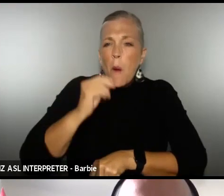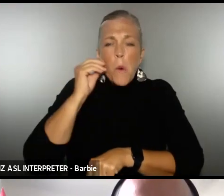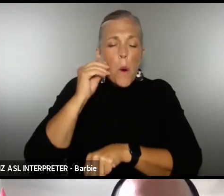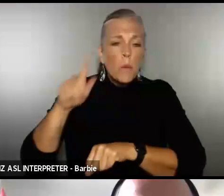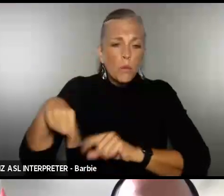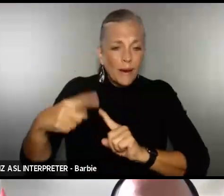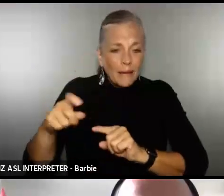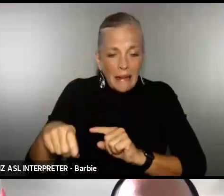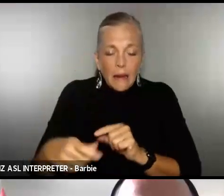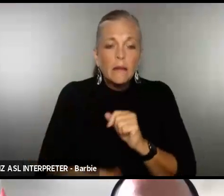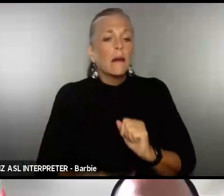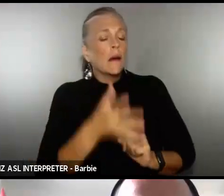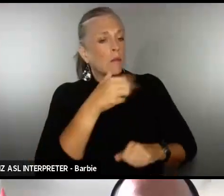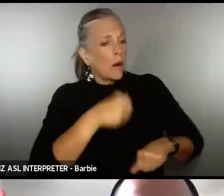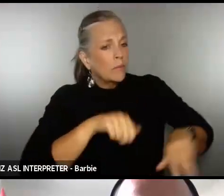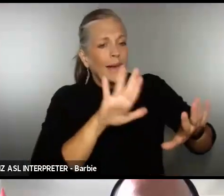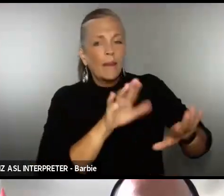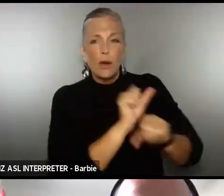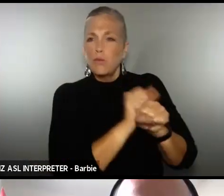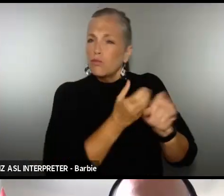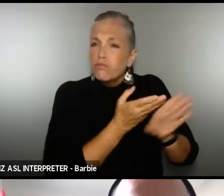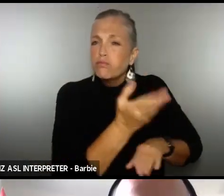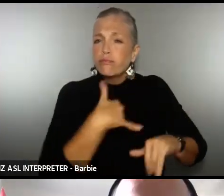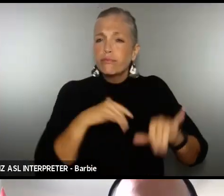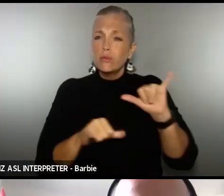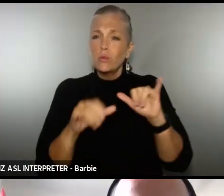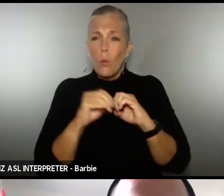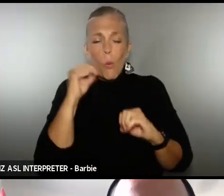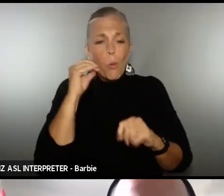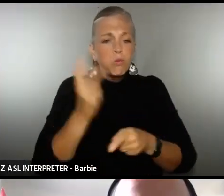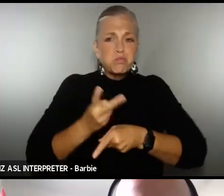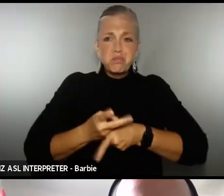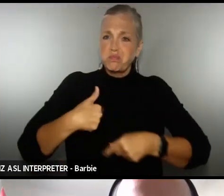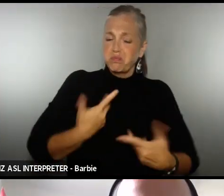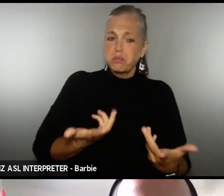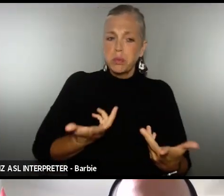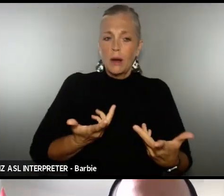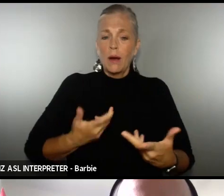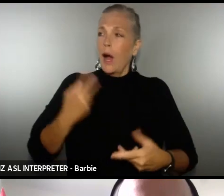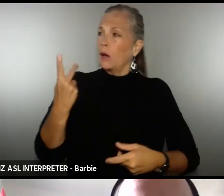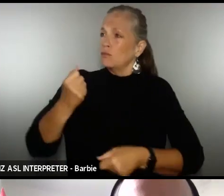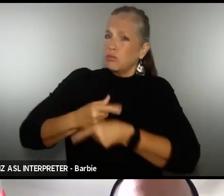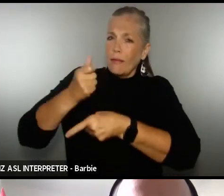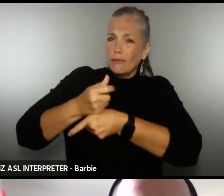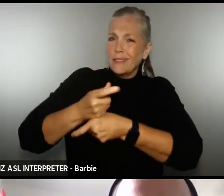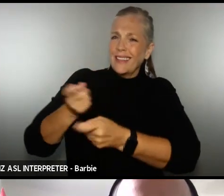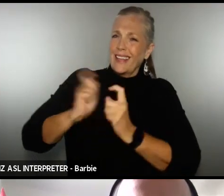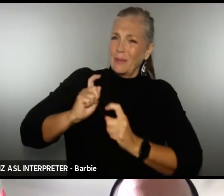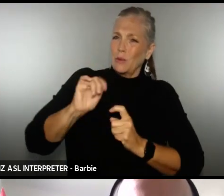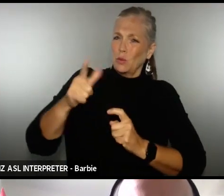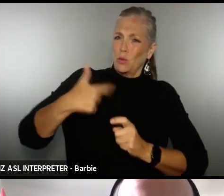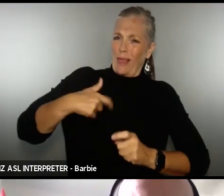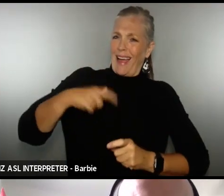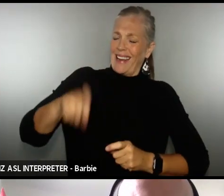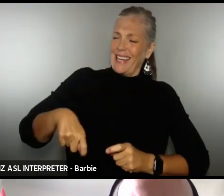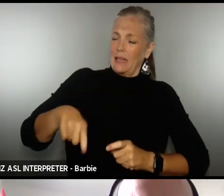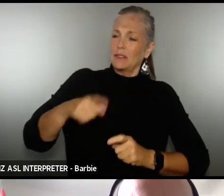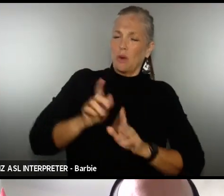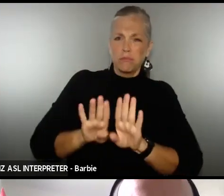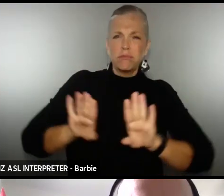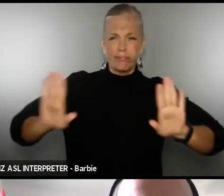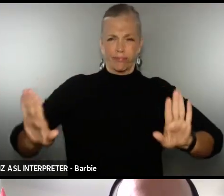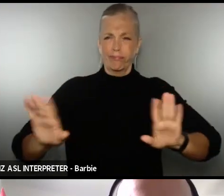mom that gave up a career to stay home with me, and two siblings that helped me give the tools to what I need. But it also made me think of the